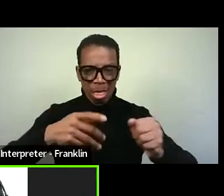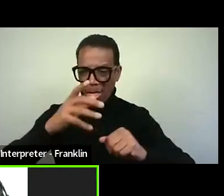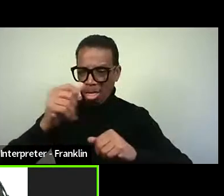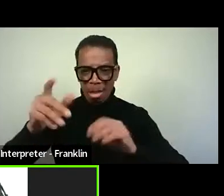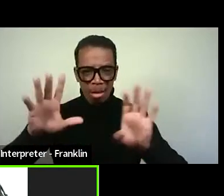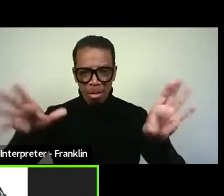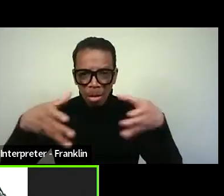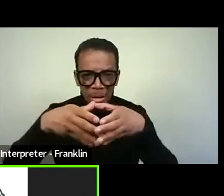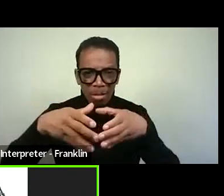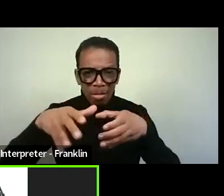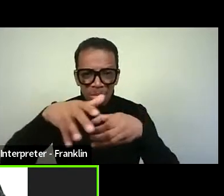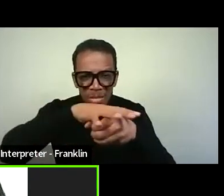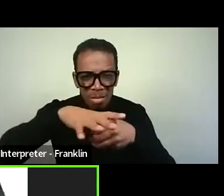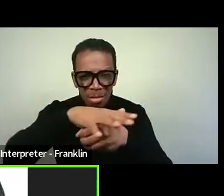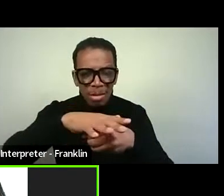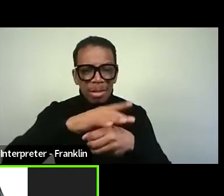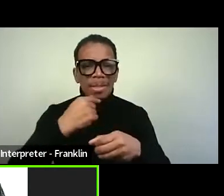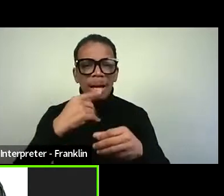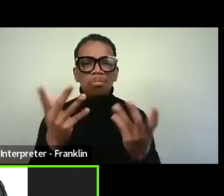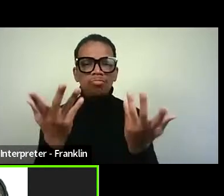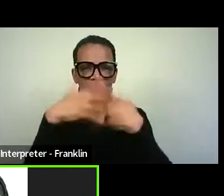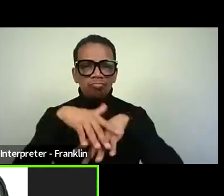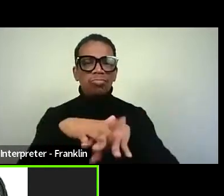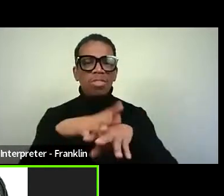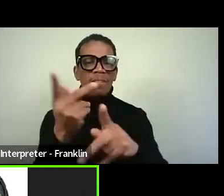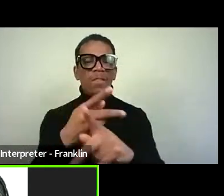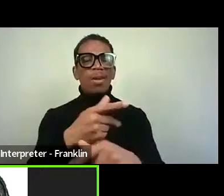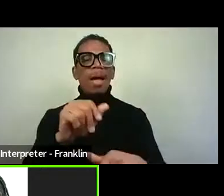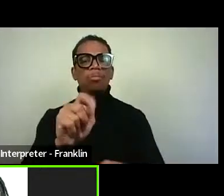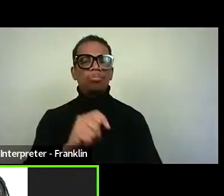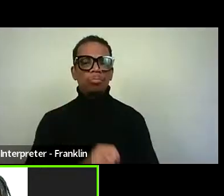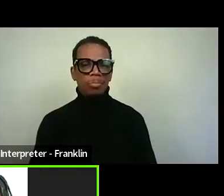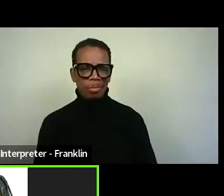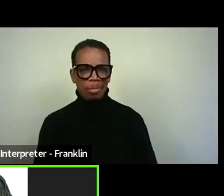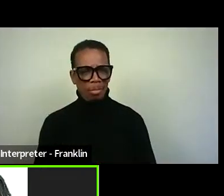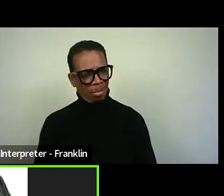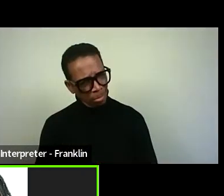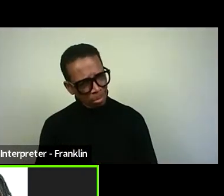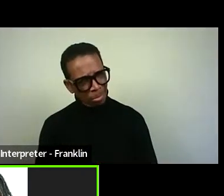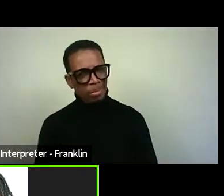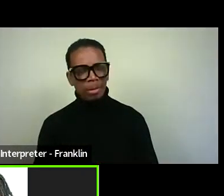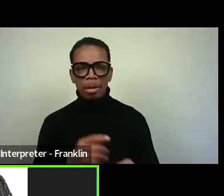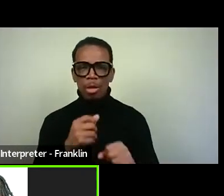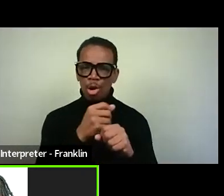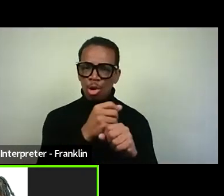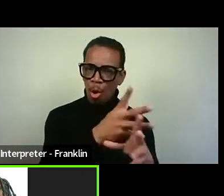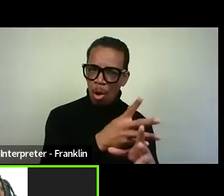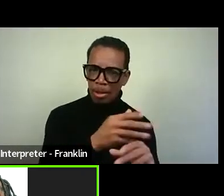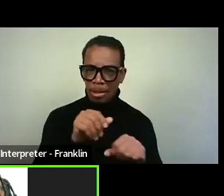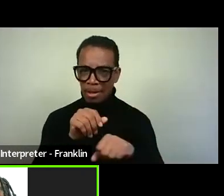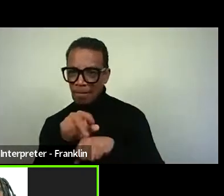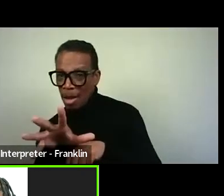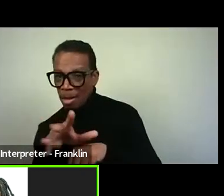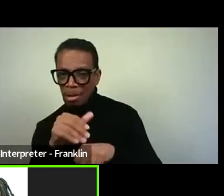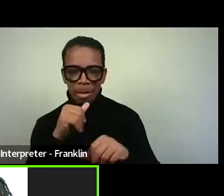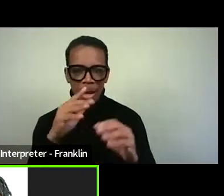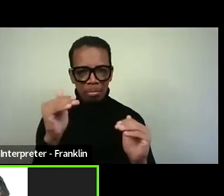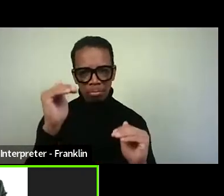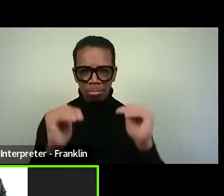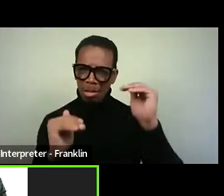one geographic area and tell them to pretty much figure it out again, which I've seen the cause and effect of not having an